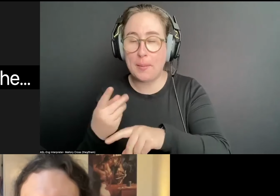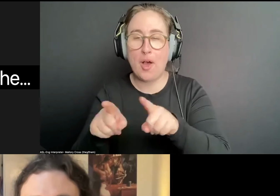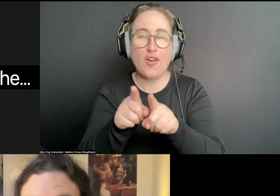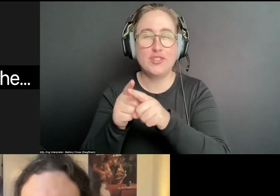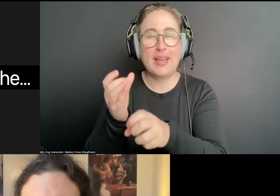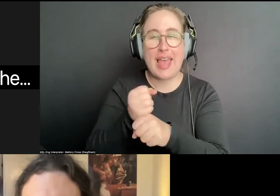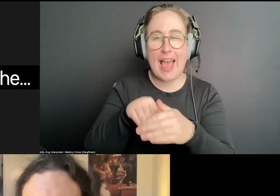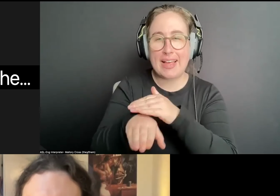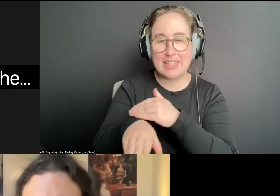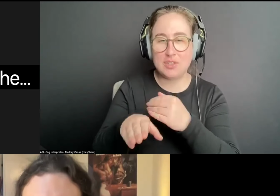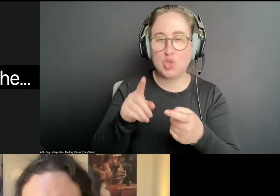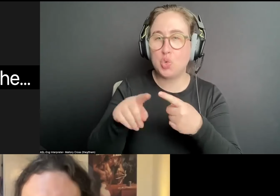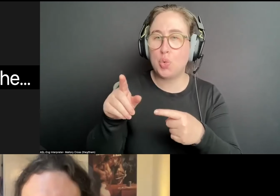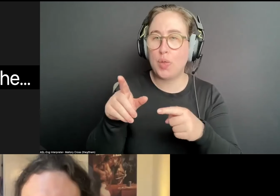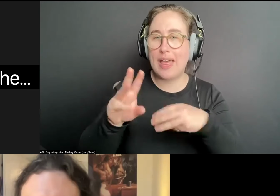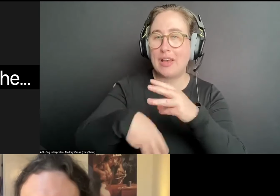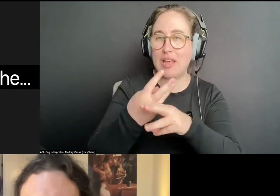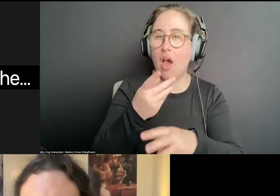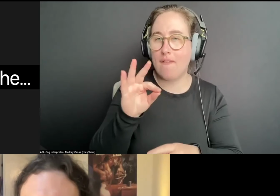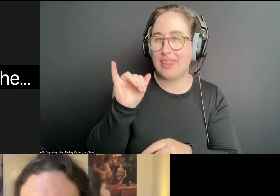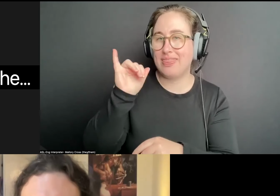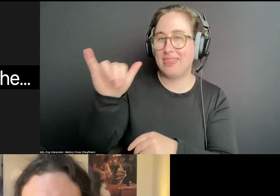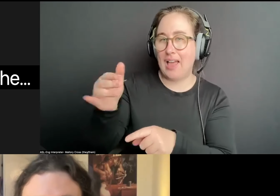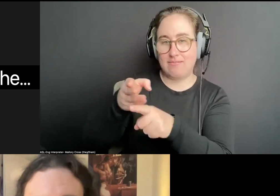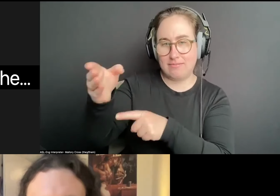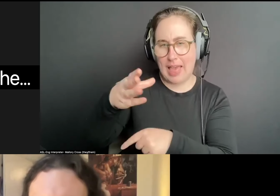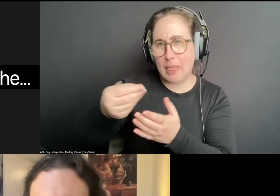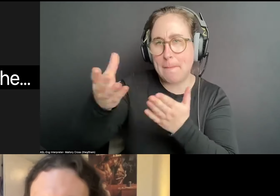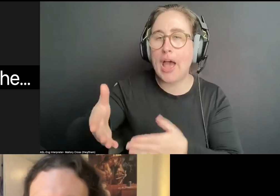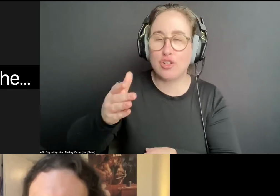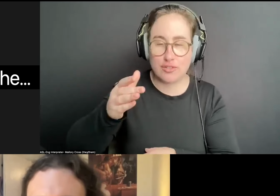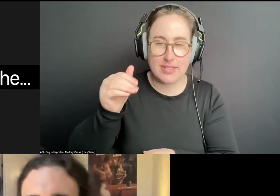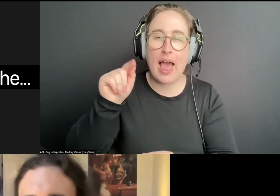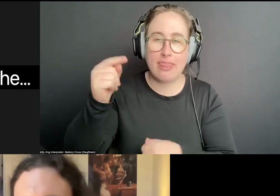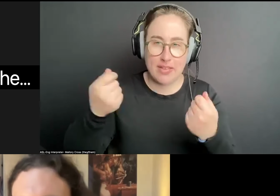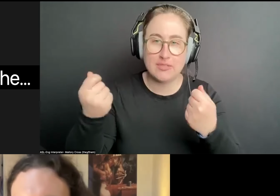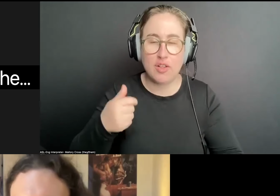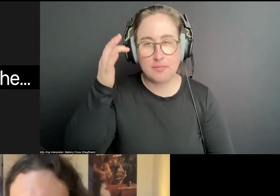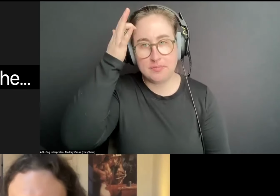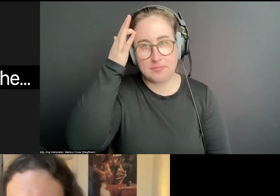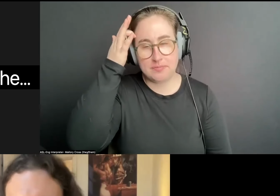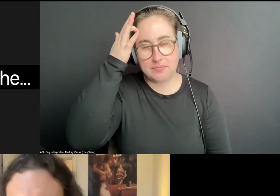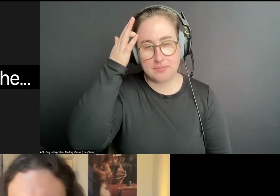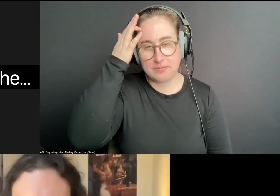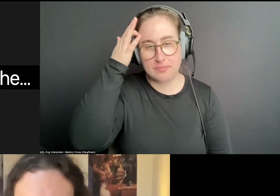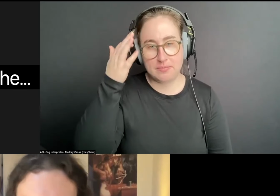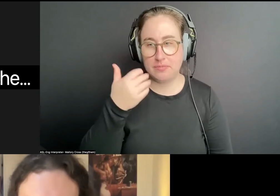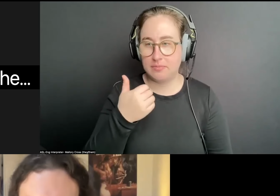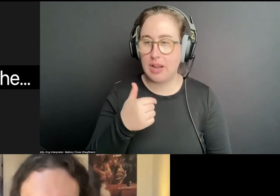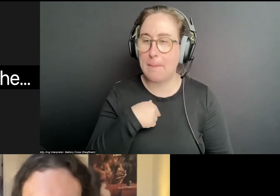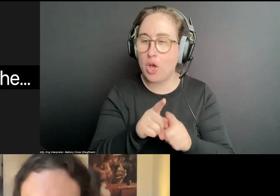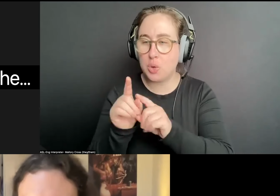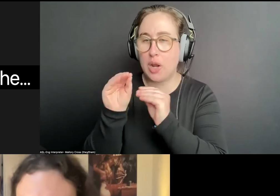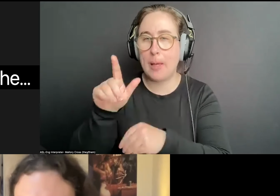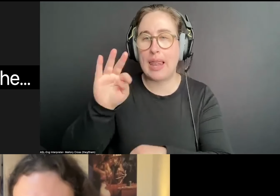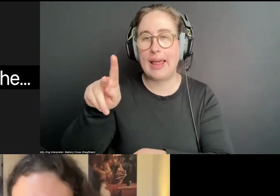the ecosystem of the Marché and the buyers at the film festival. I am putting also the